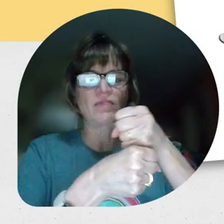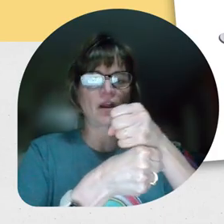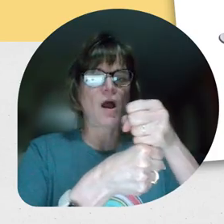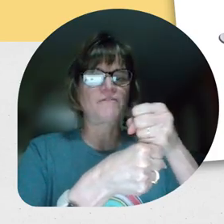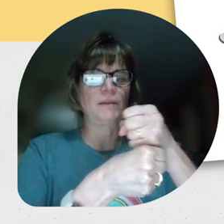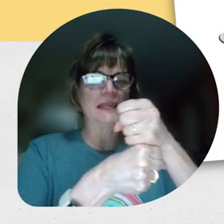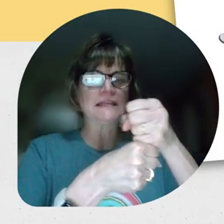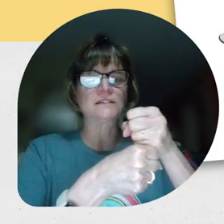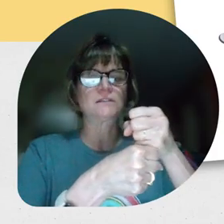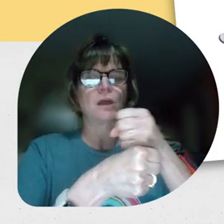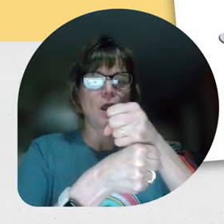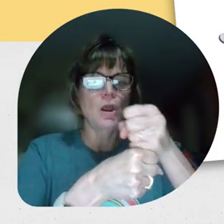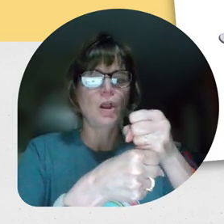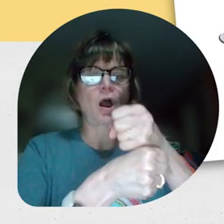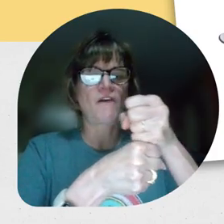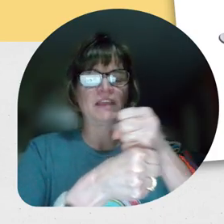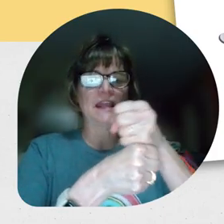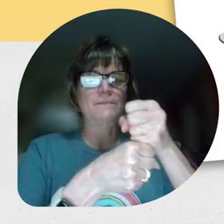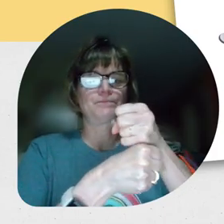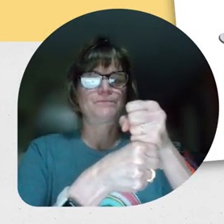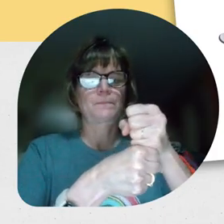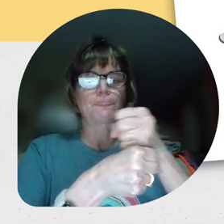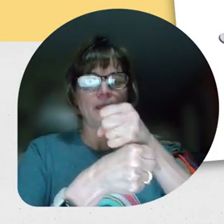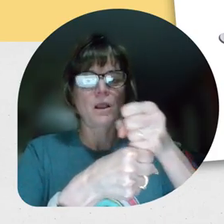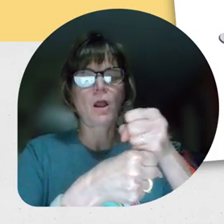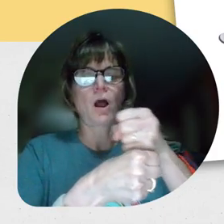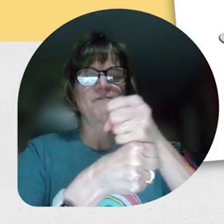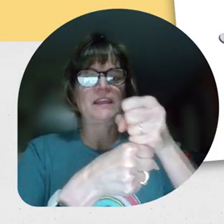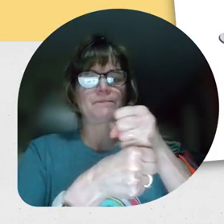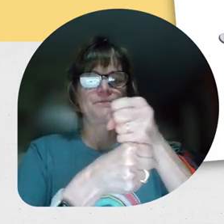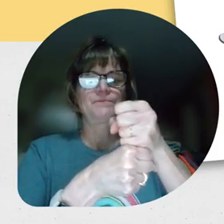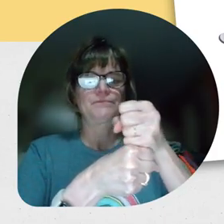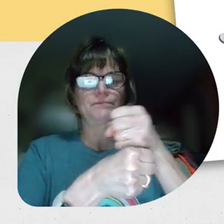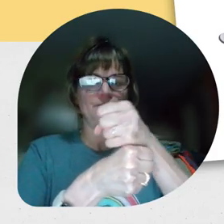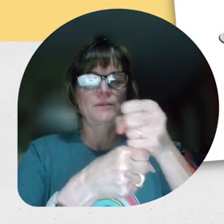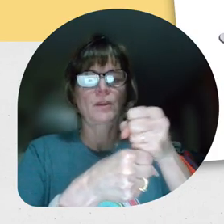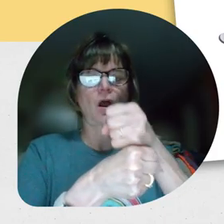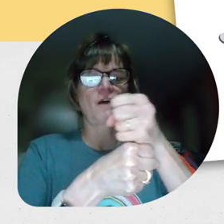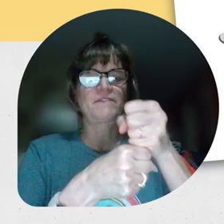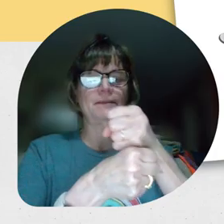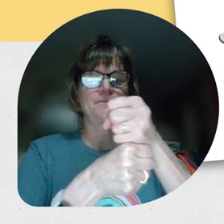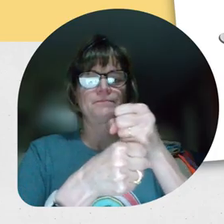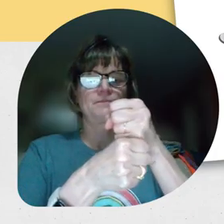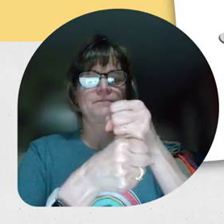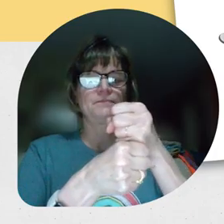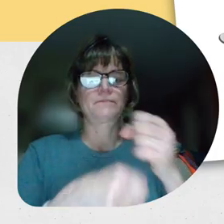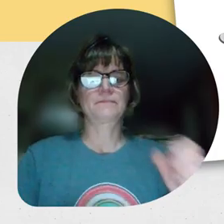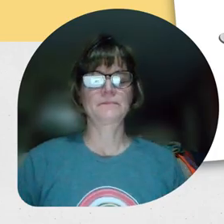grinding the coffee bean. Coffee, coffee, coffee.